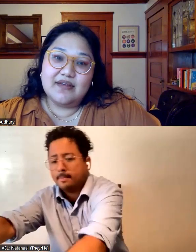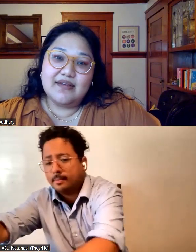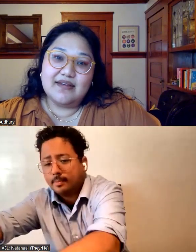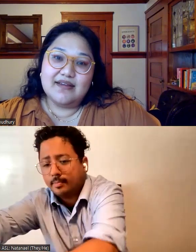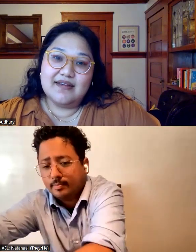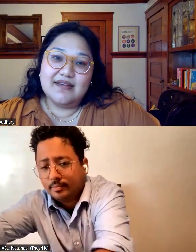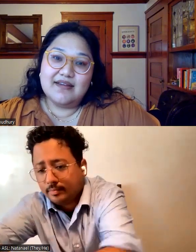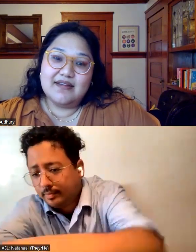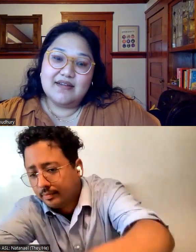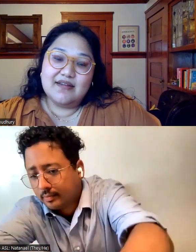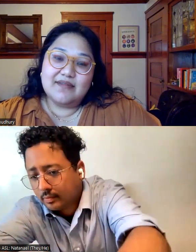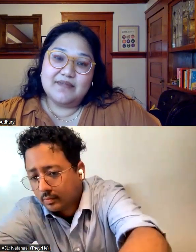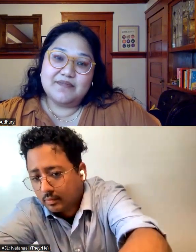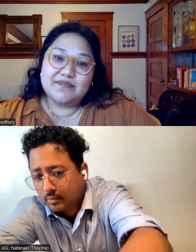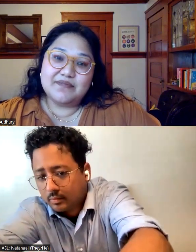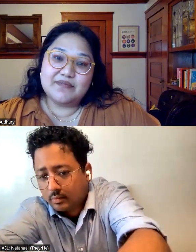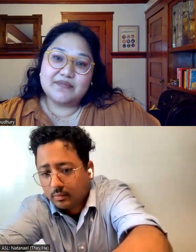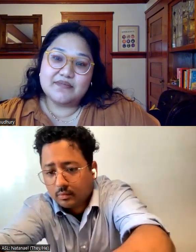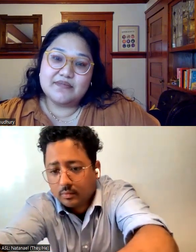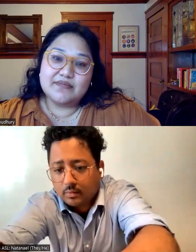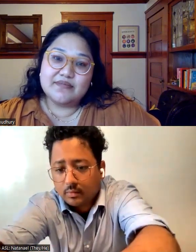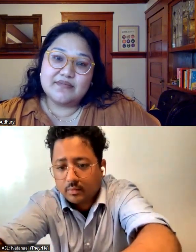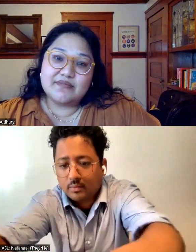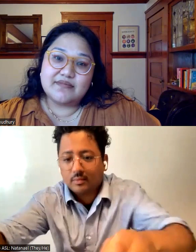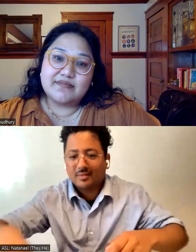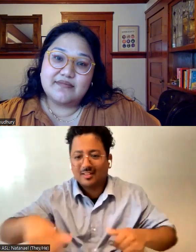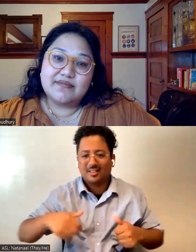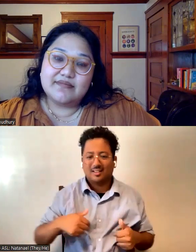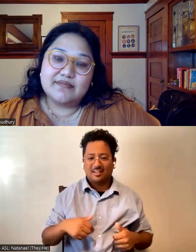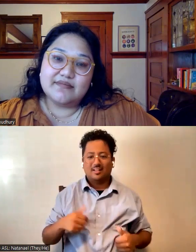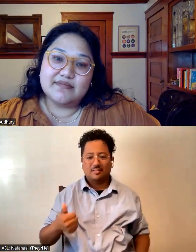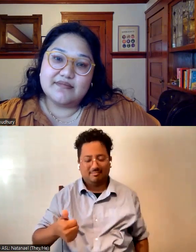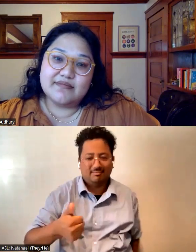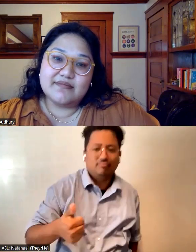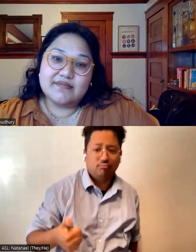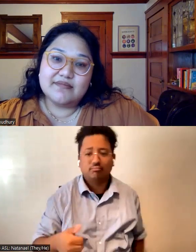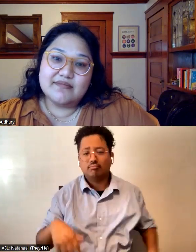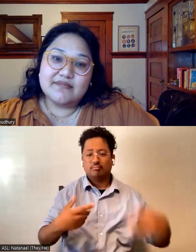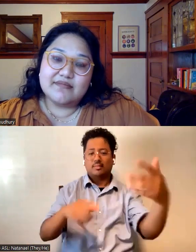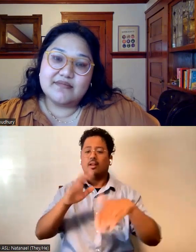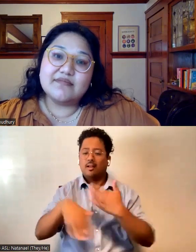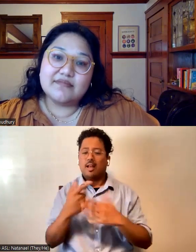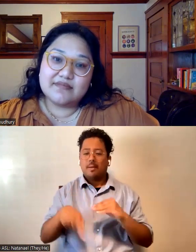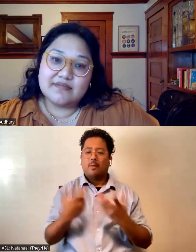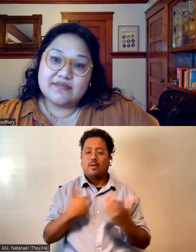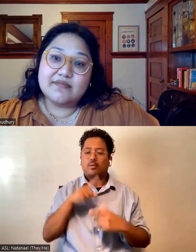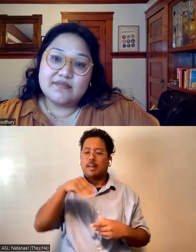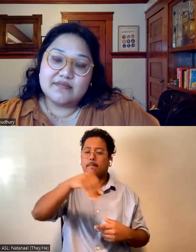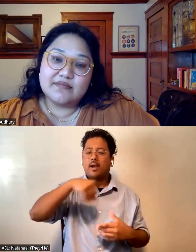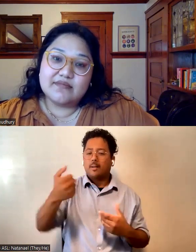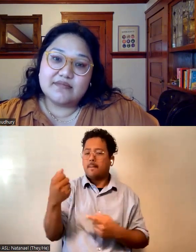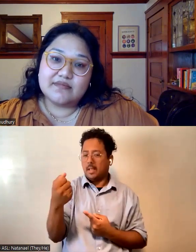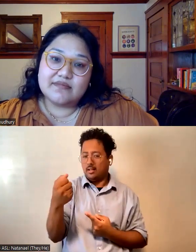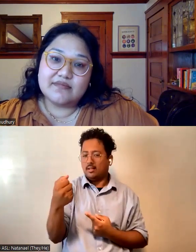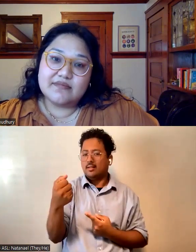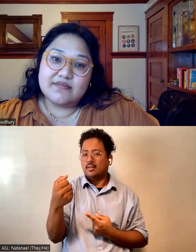I really hear in that the connection between skim milk, powdered milk, fatness, and the nation